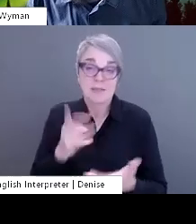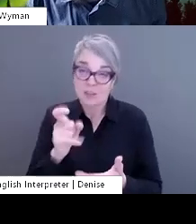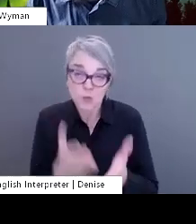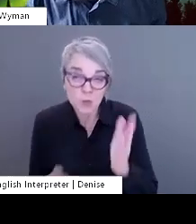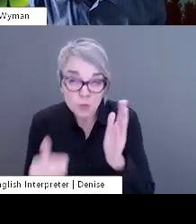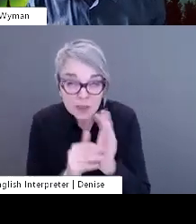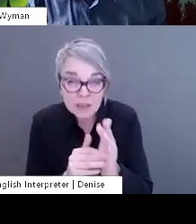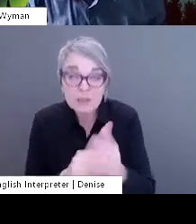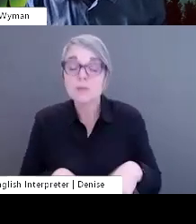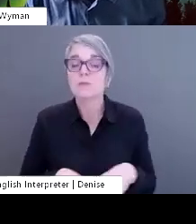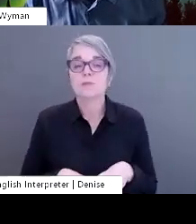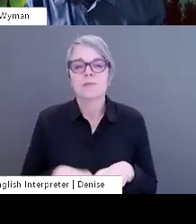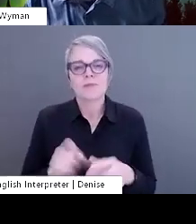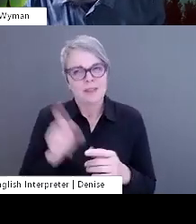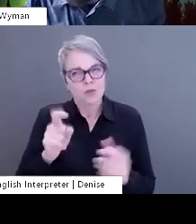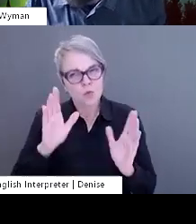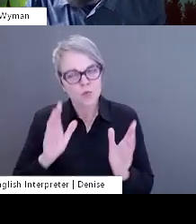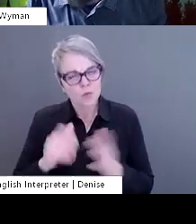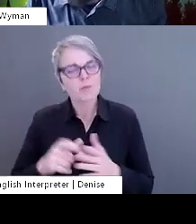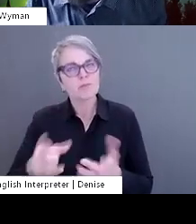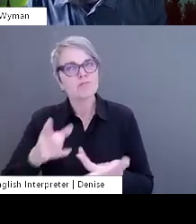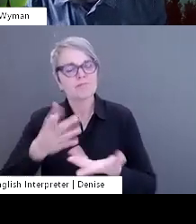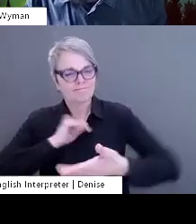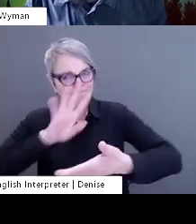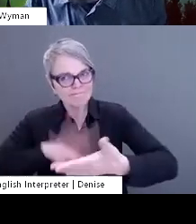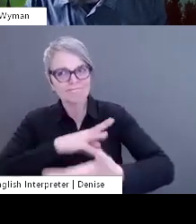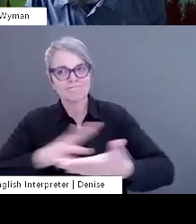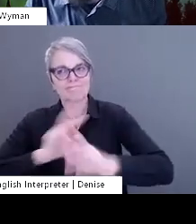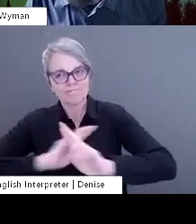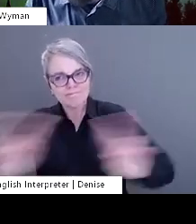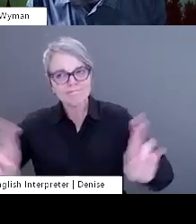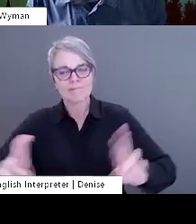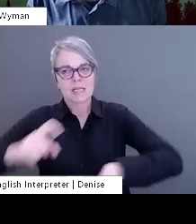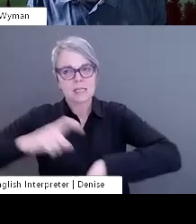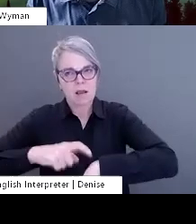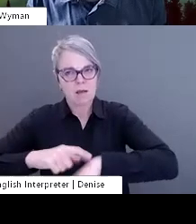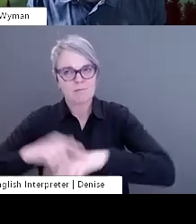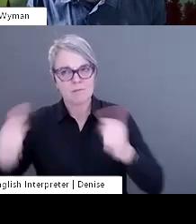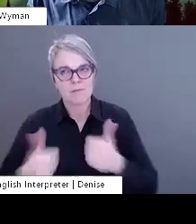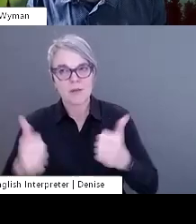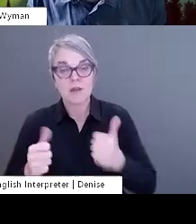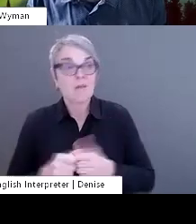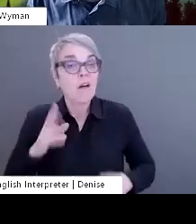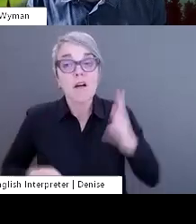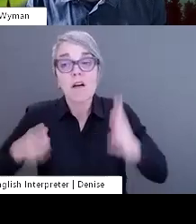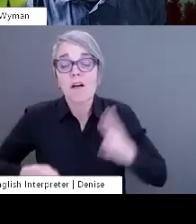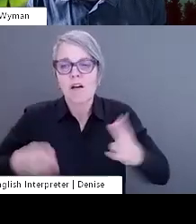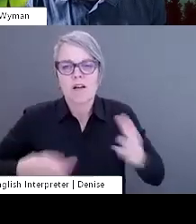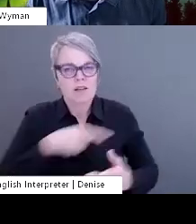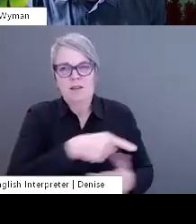rush it, you likely won't get the information you need, and it might actually cause distress towards the witness.